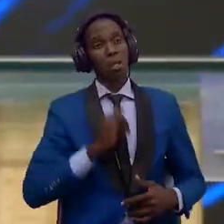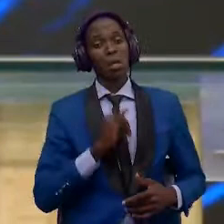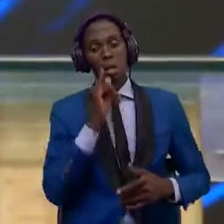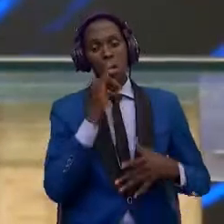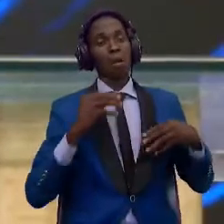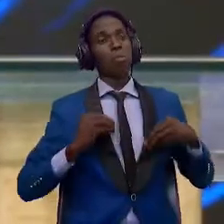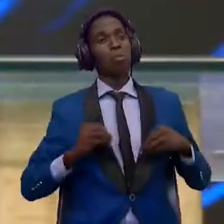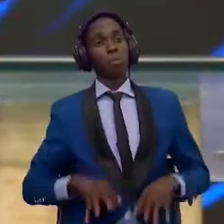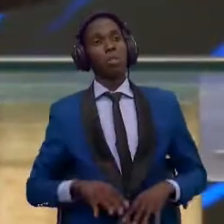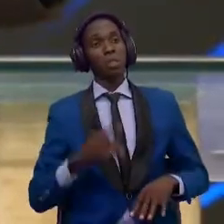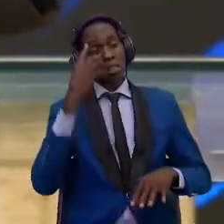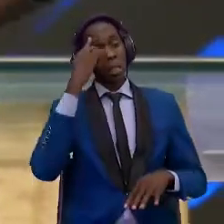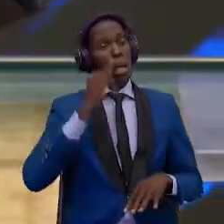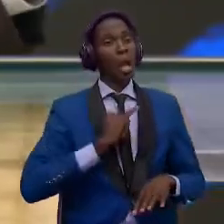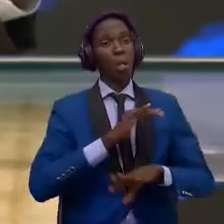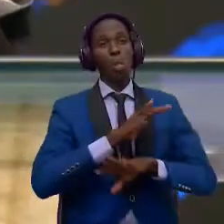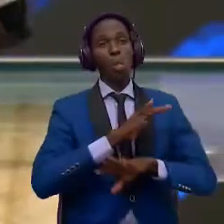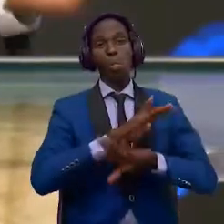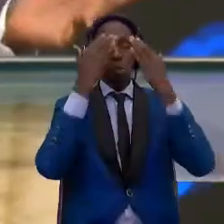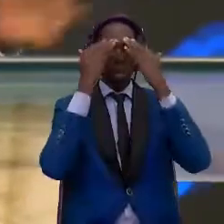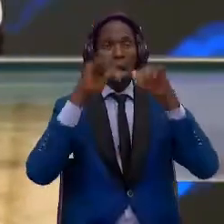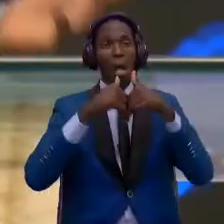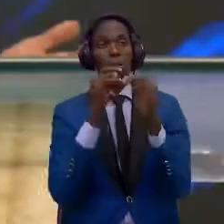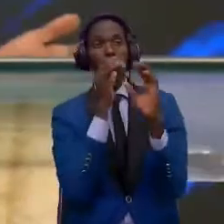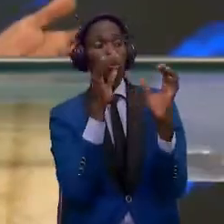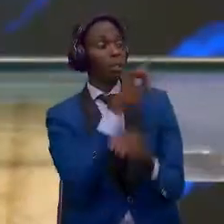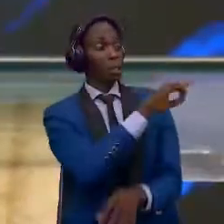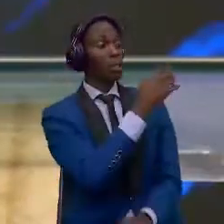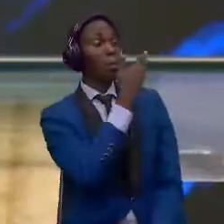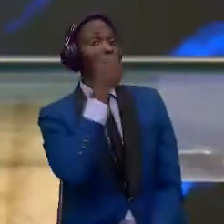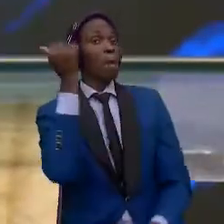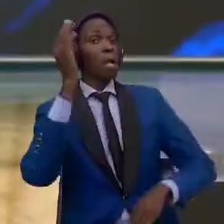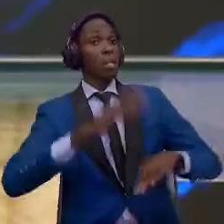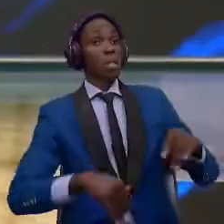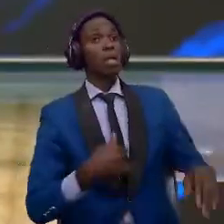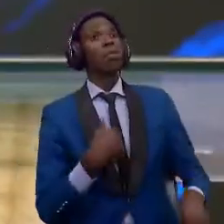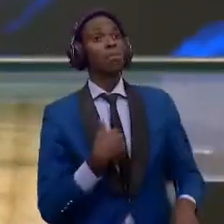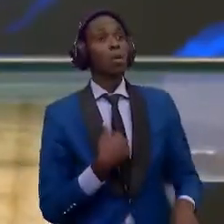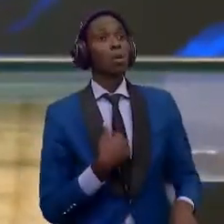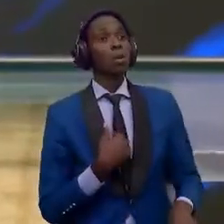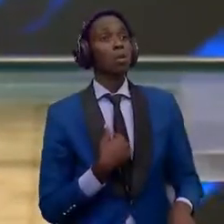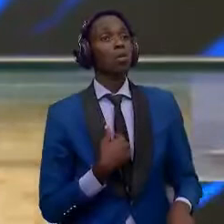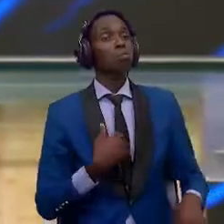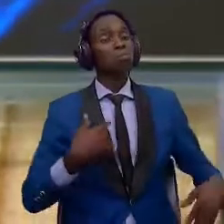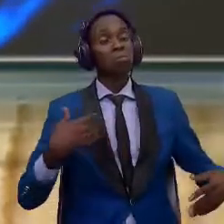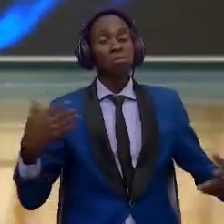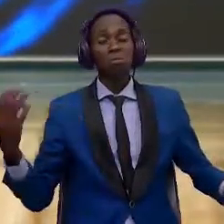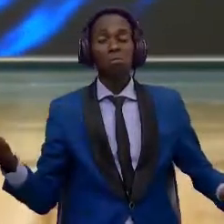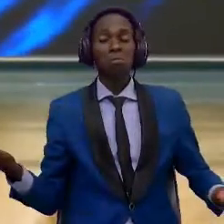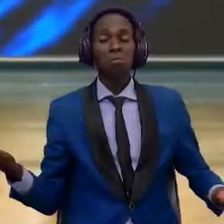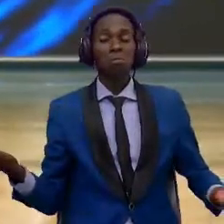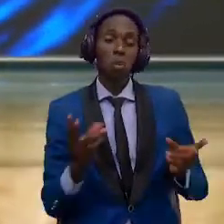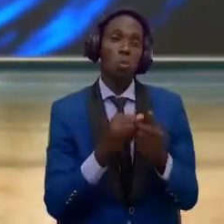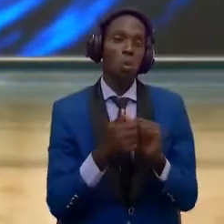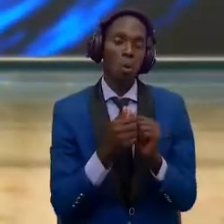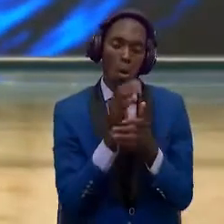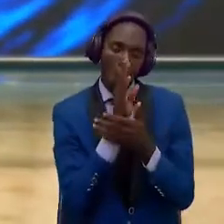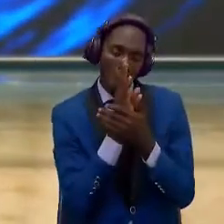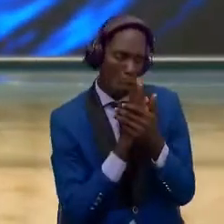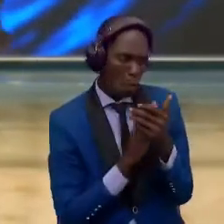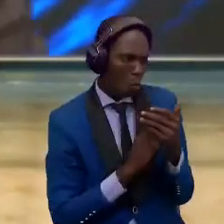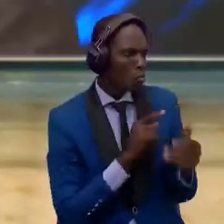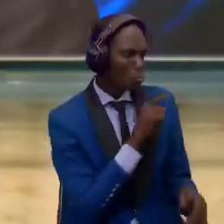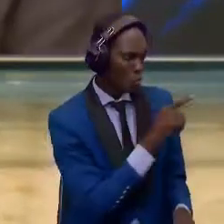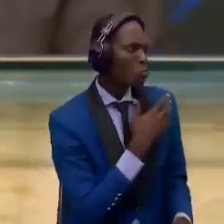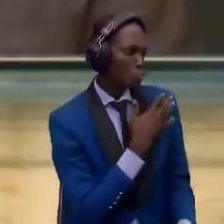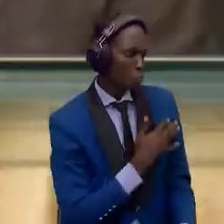don't know how to talk. And they think that Apollos knows how to talk. His humility made him to say, please come.